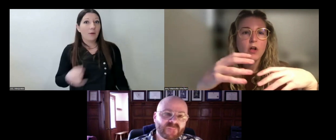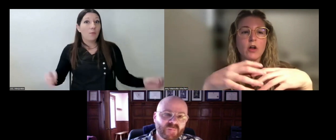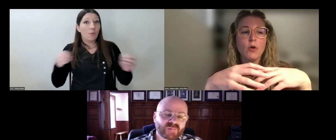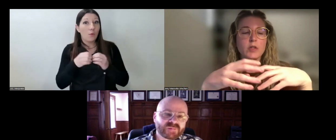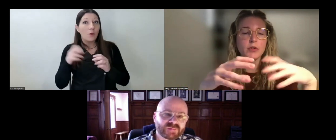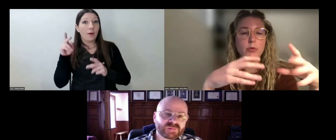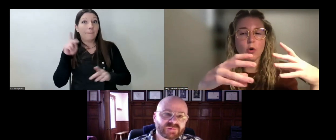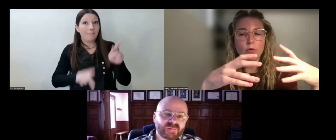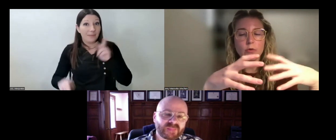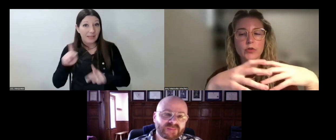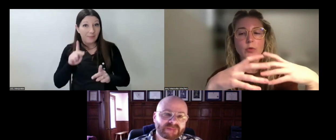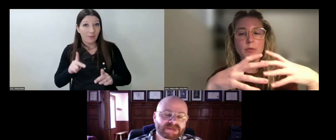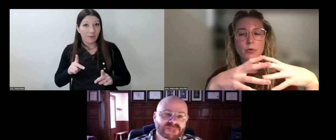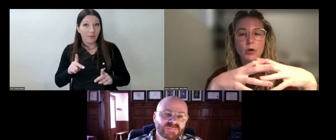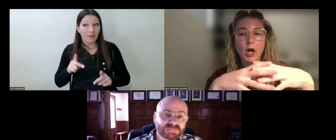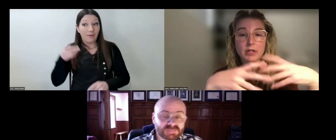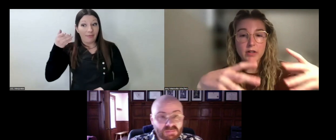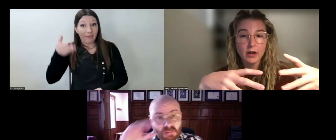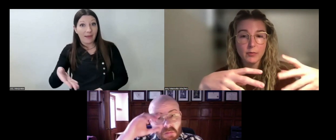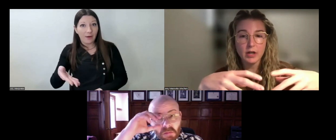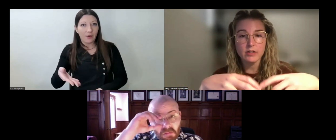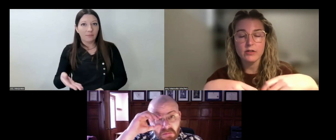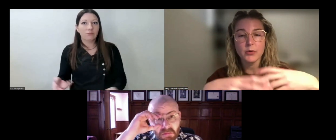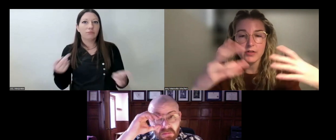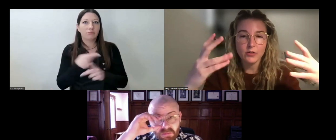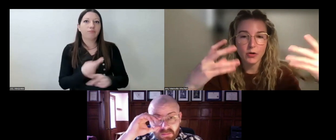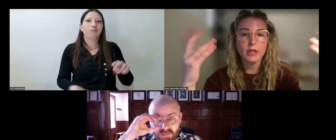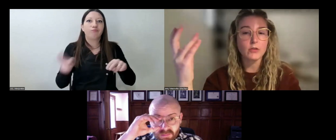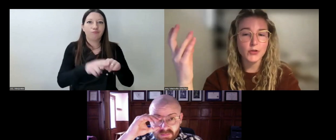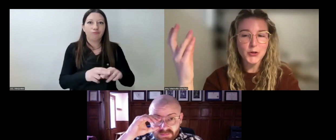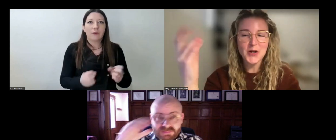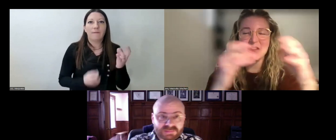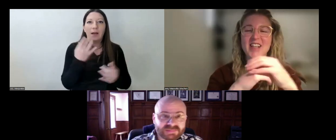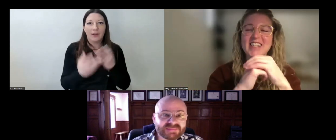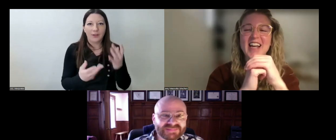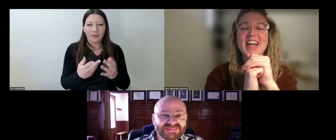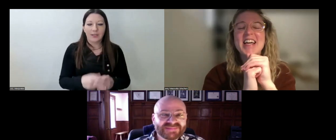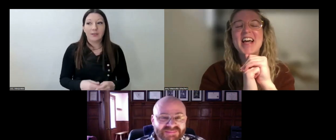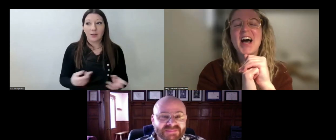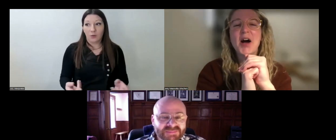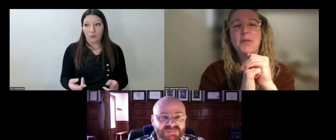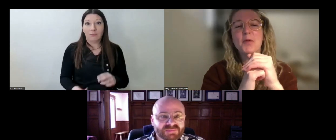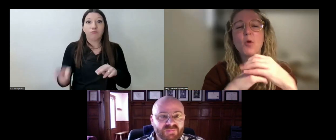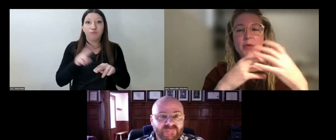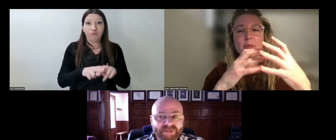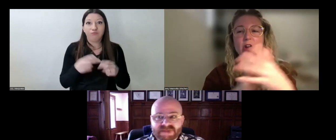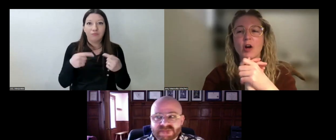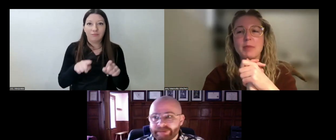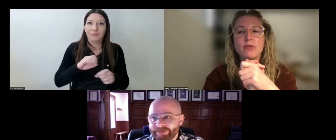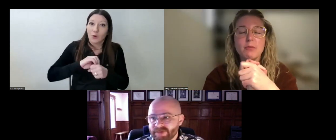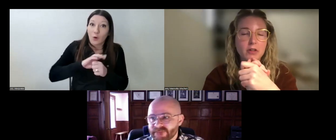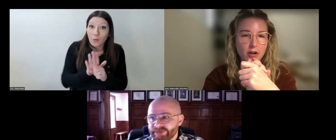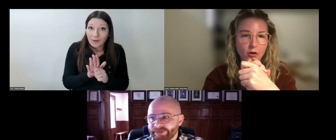So especially with COVID, when so many people were coming to the area because there was, you know, nothing else to do, let's say, more people that